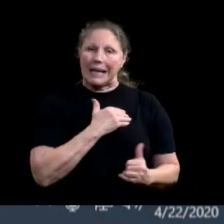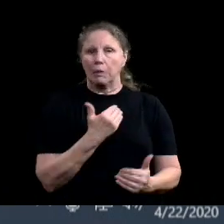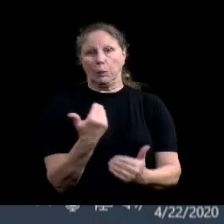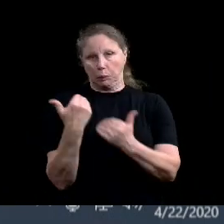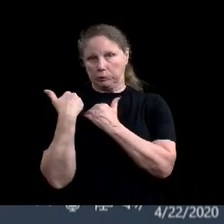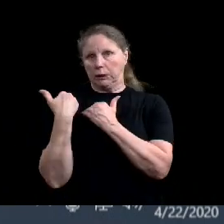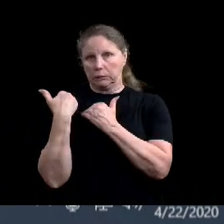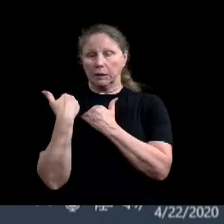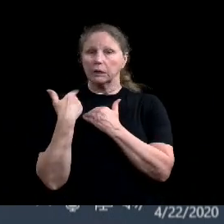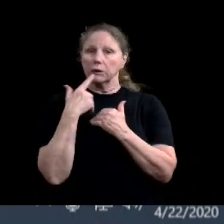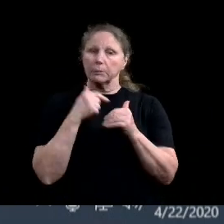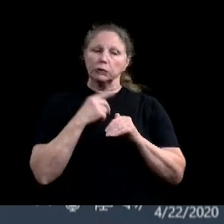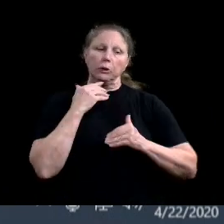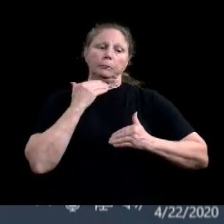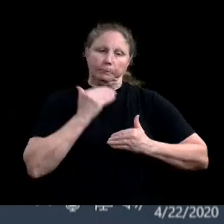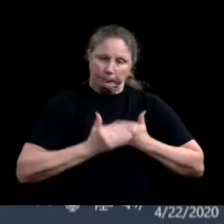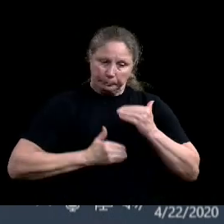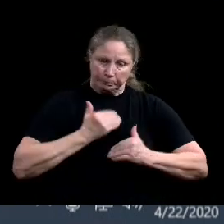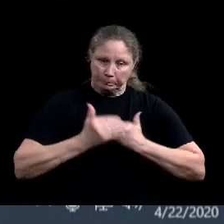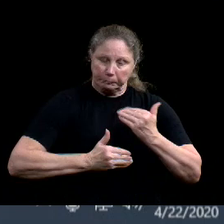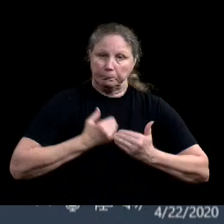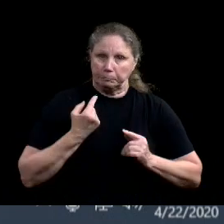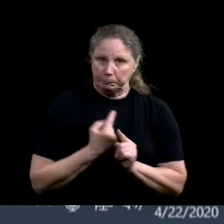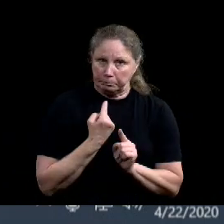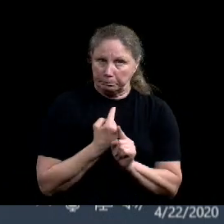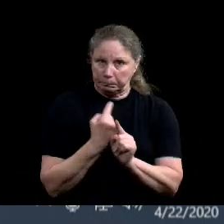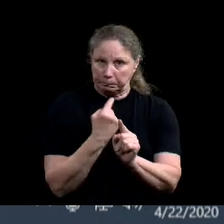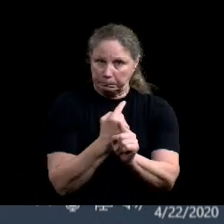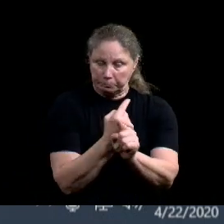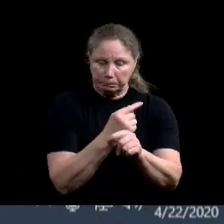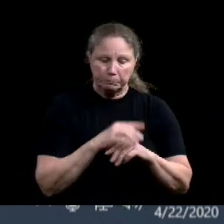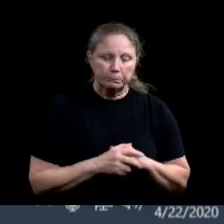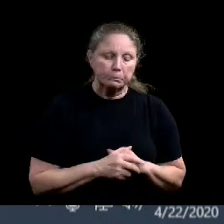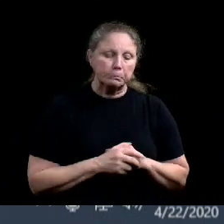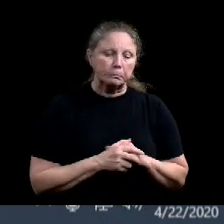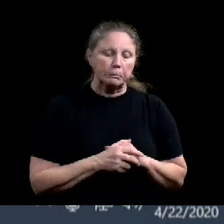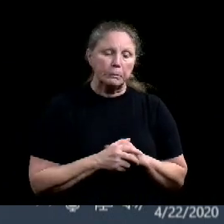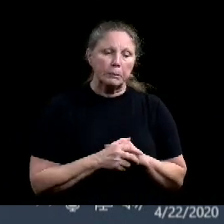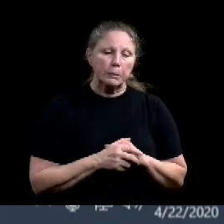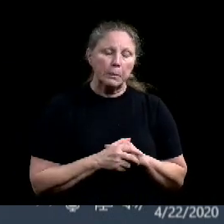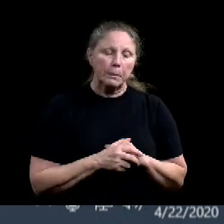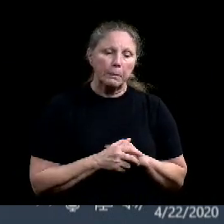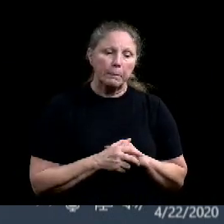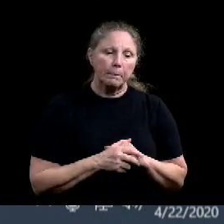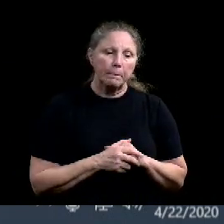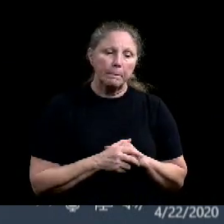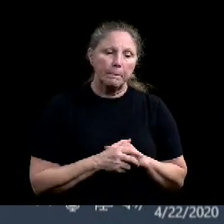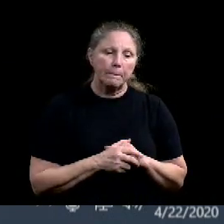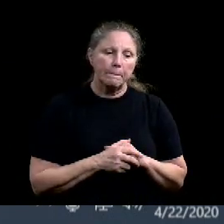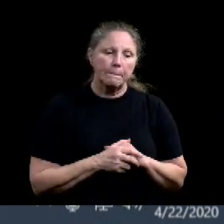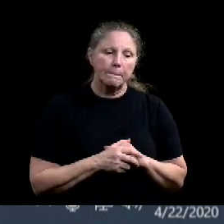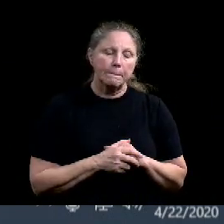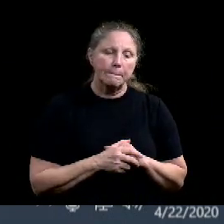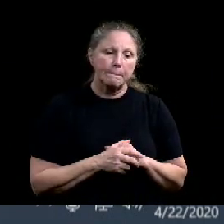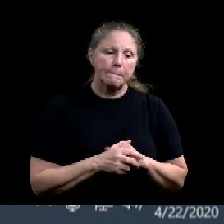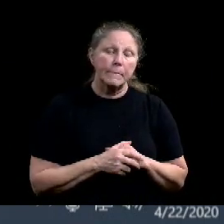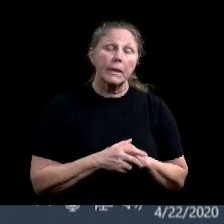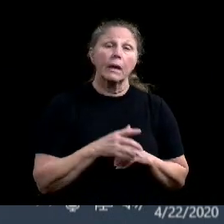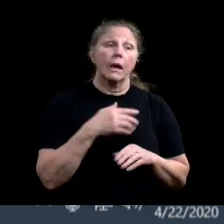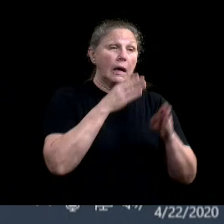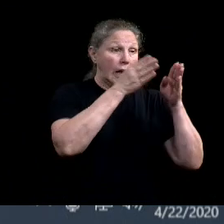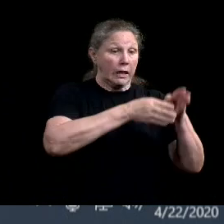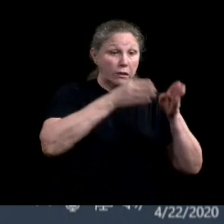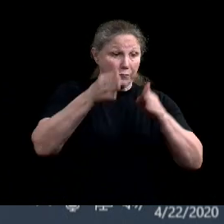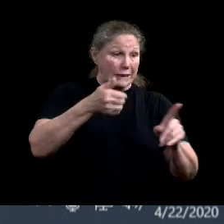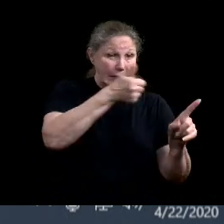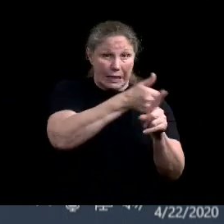a lot of responsibility individually in making sure the changes that we